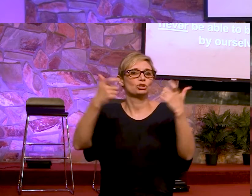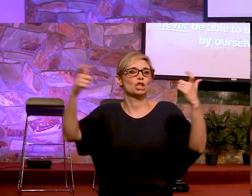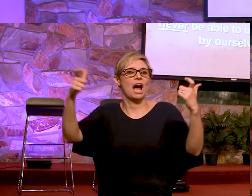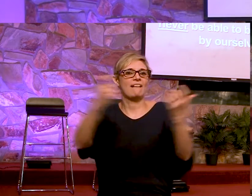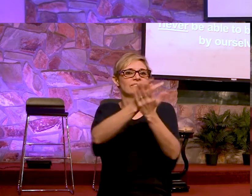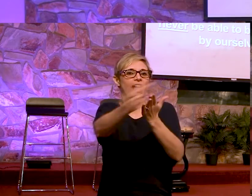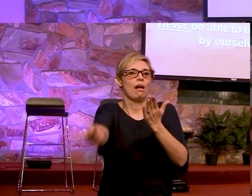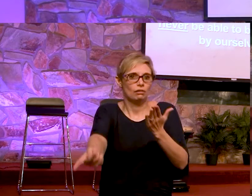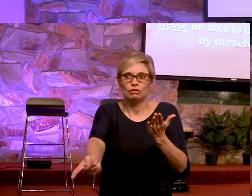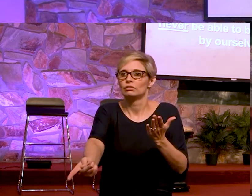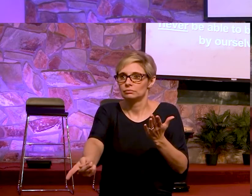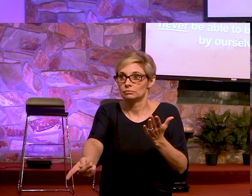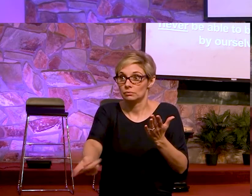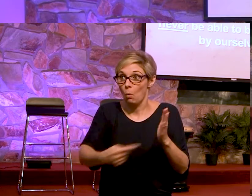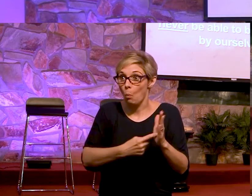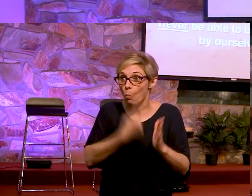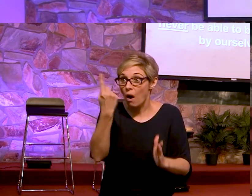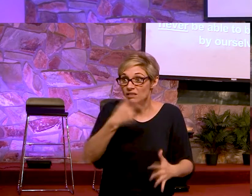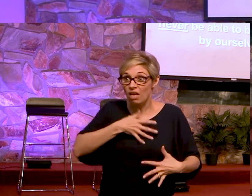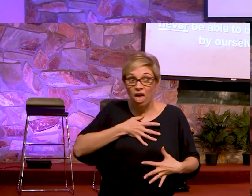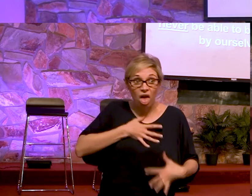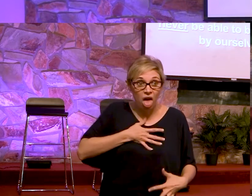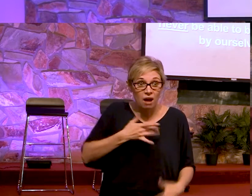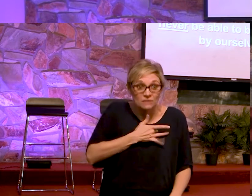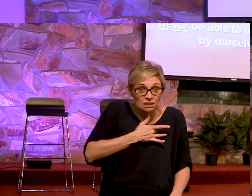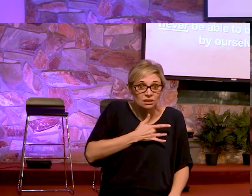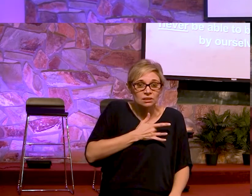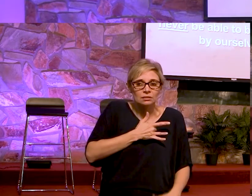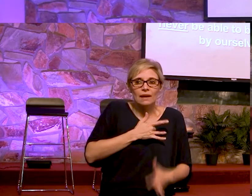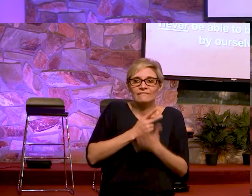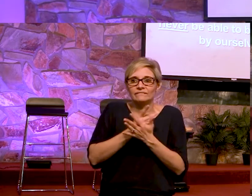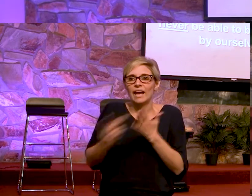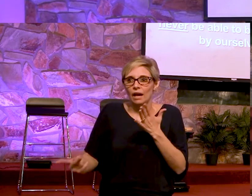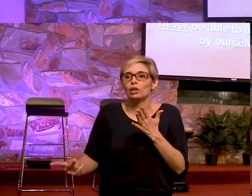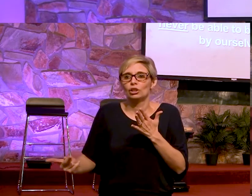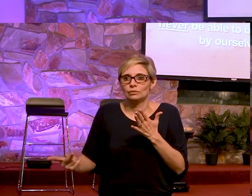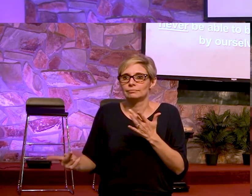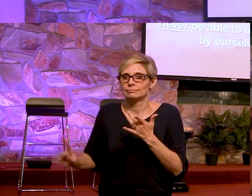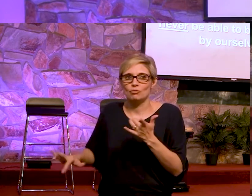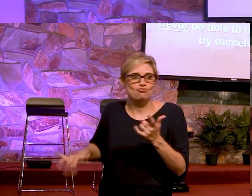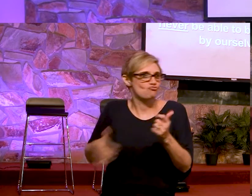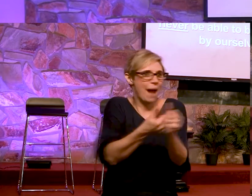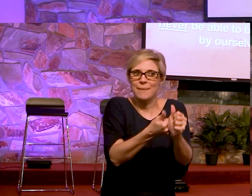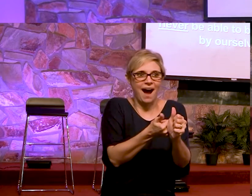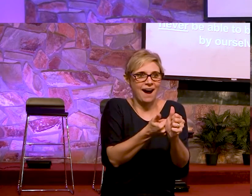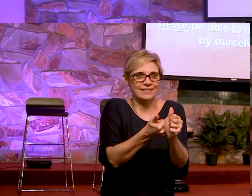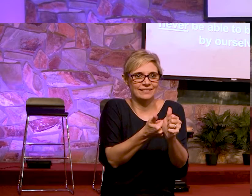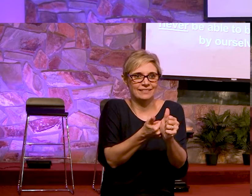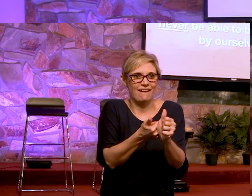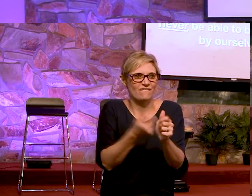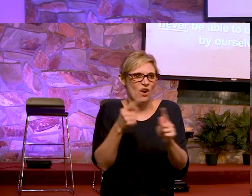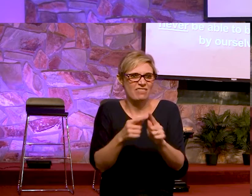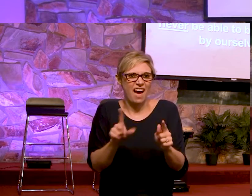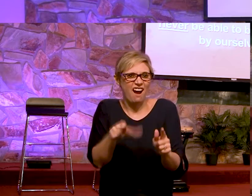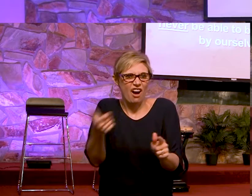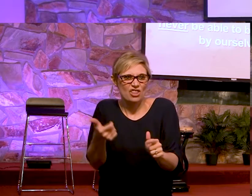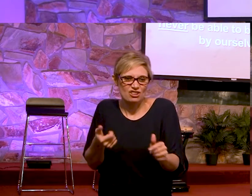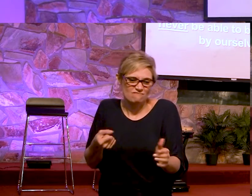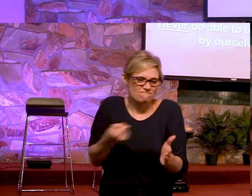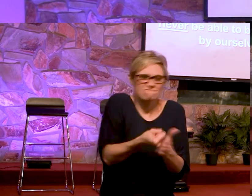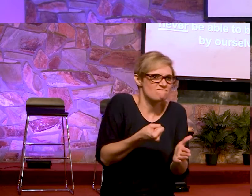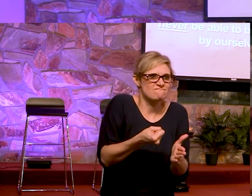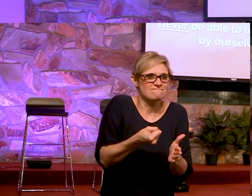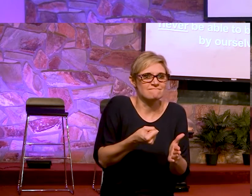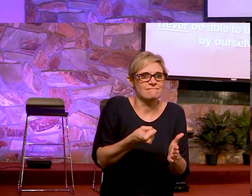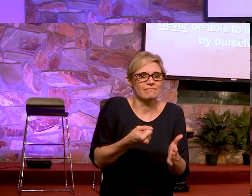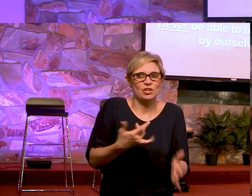Because once discouragement sets in, failure loves to come right behind him for that next kick, for that next punch.